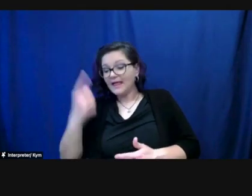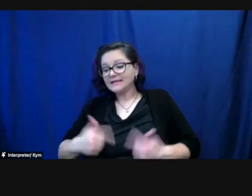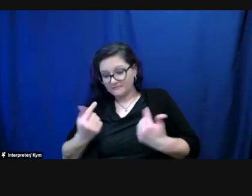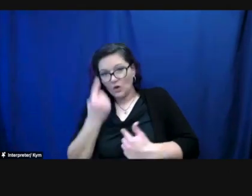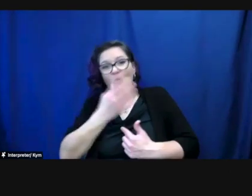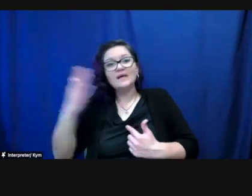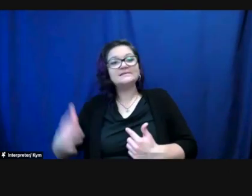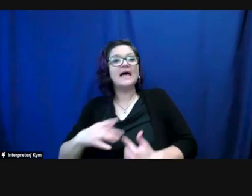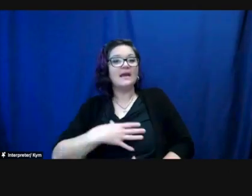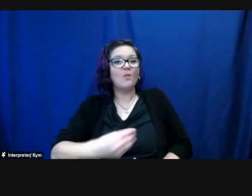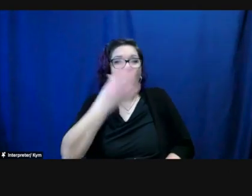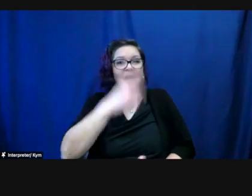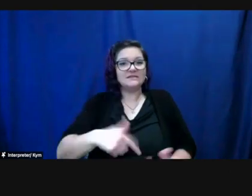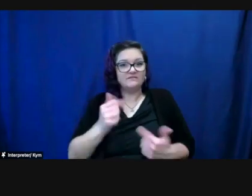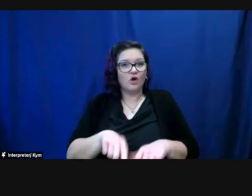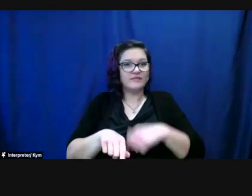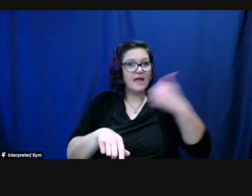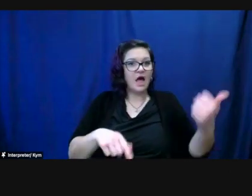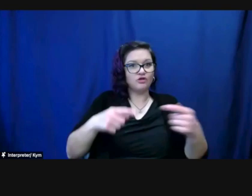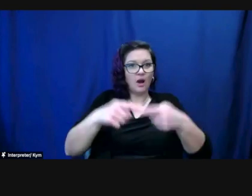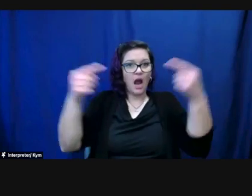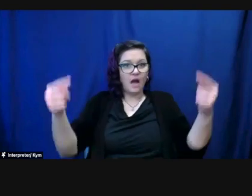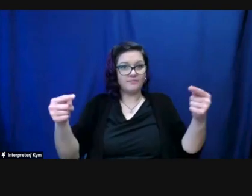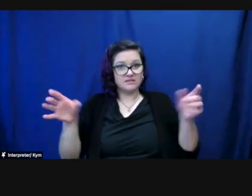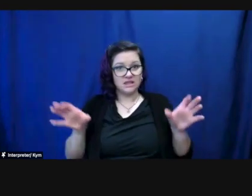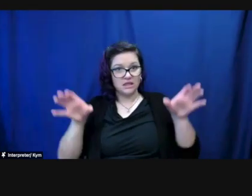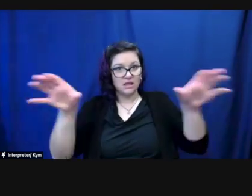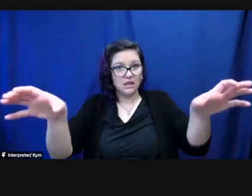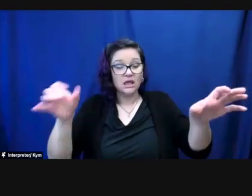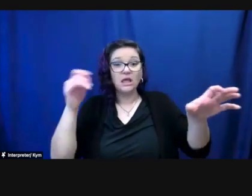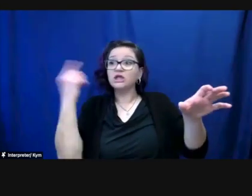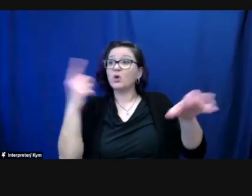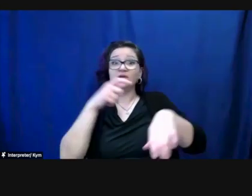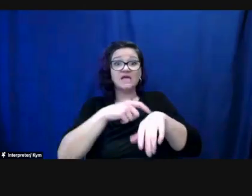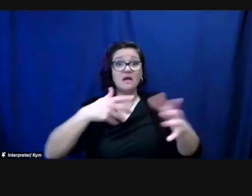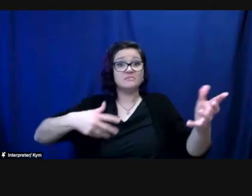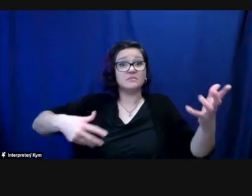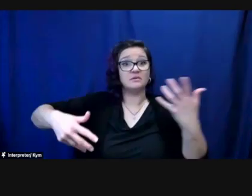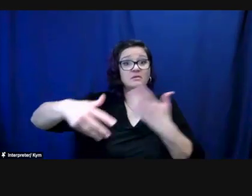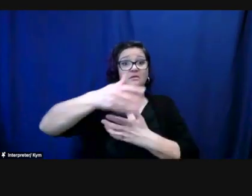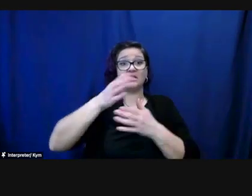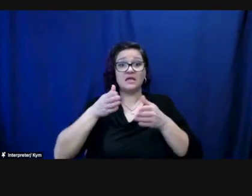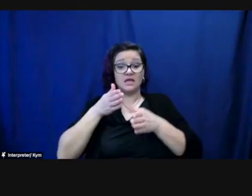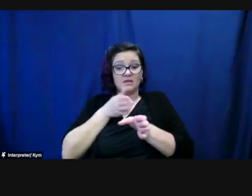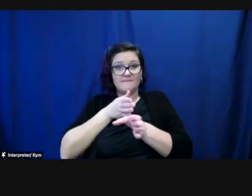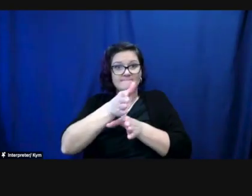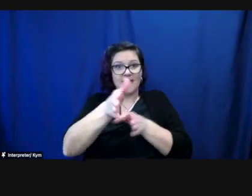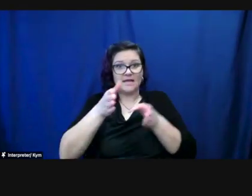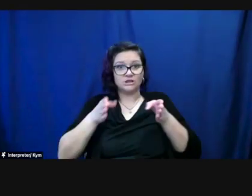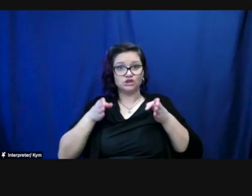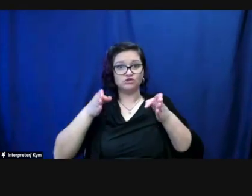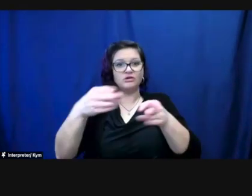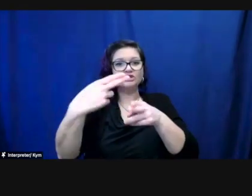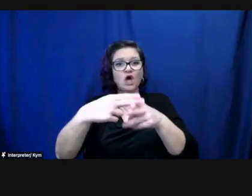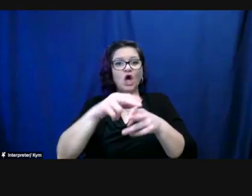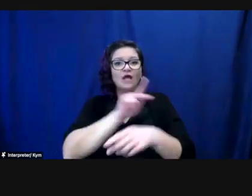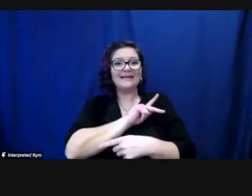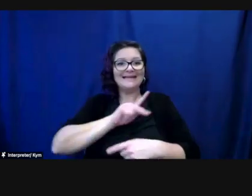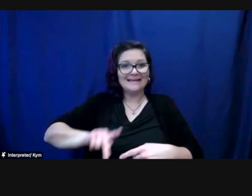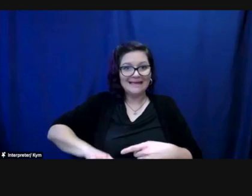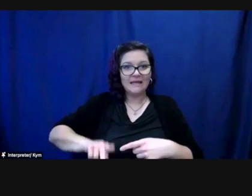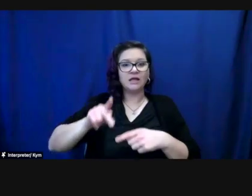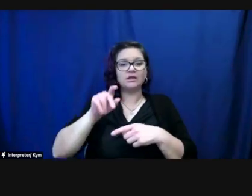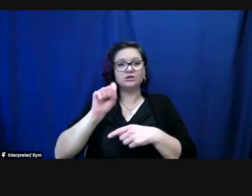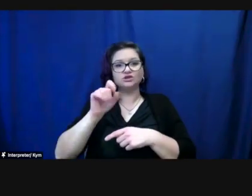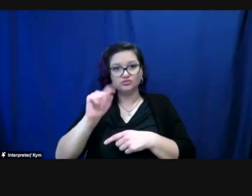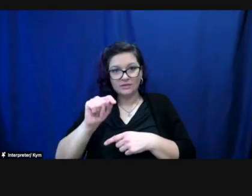really got together is basically on the main street. One of the main streets is called King Street and Meeting Street. And